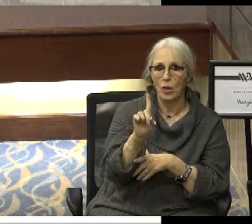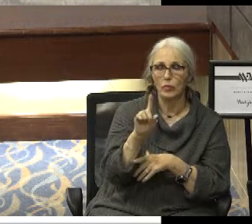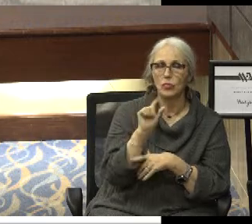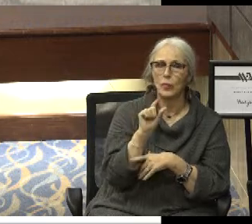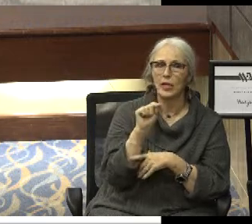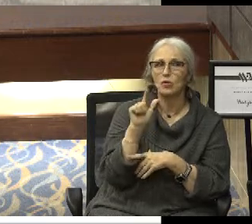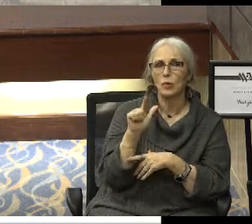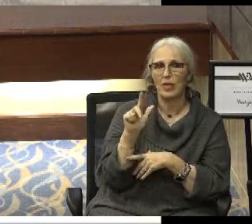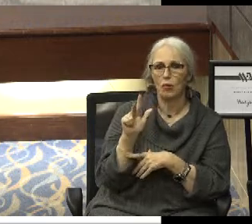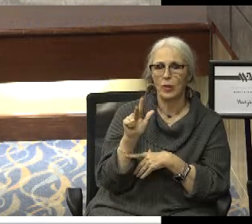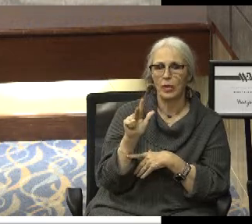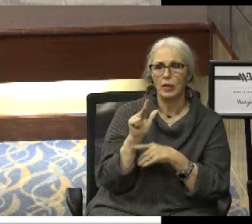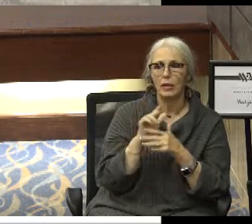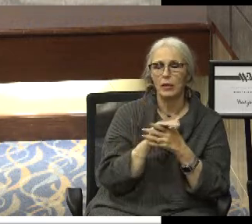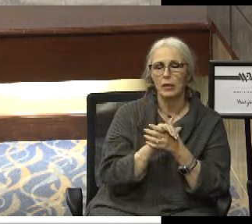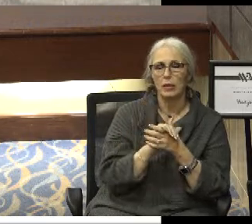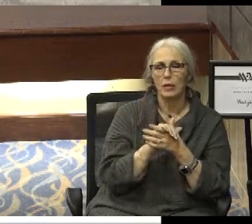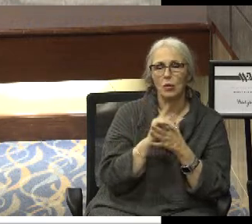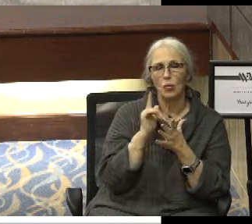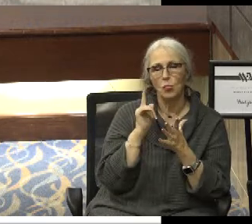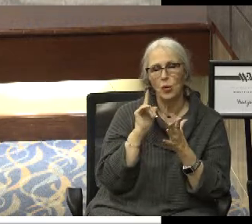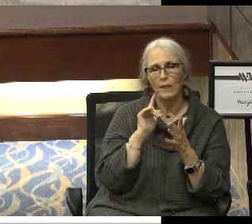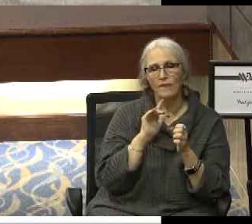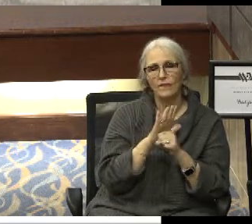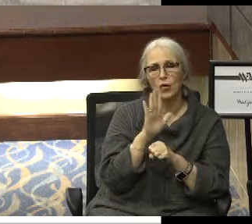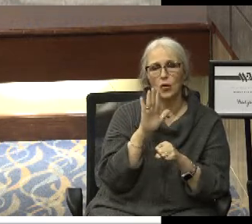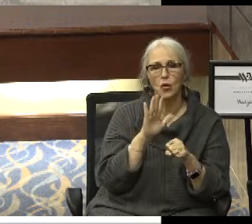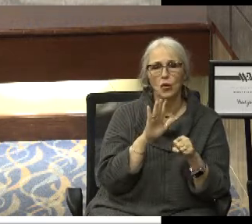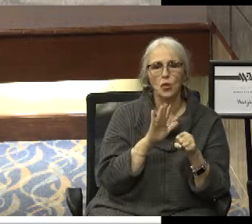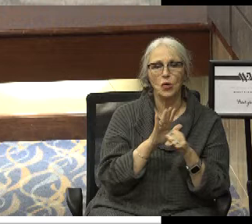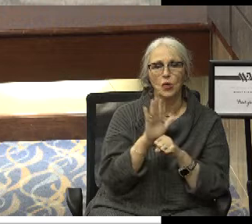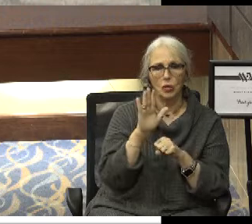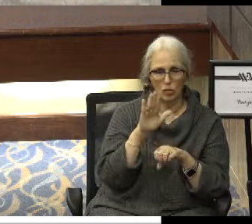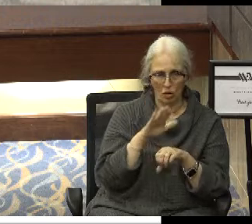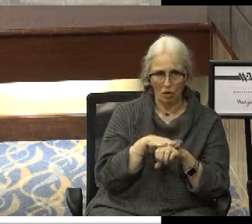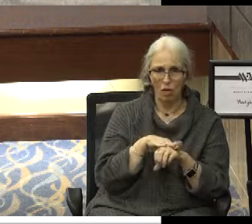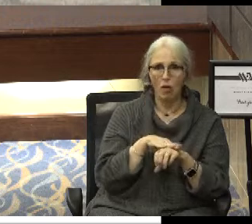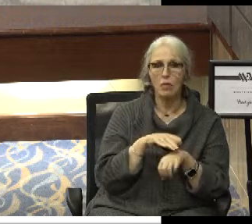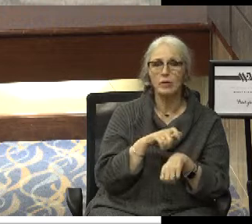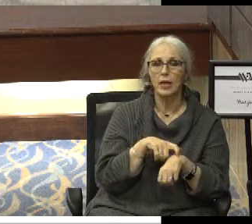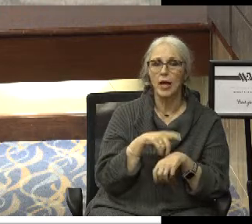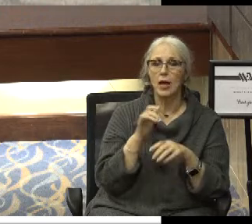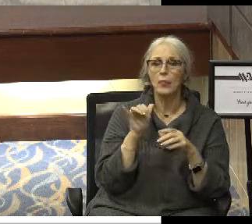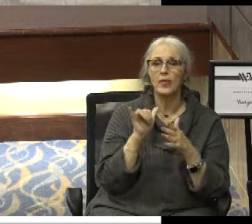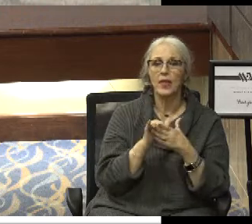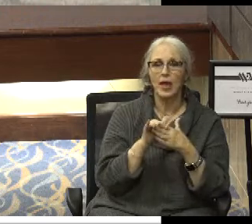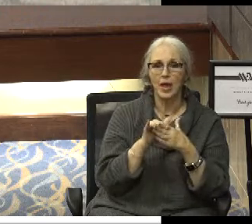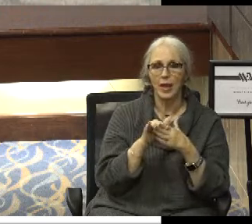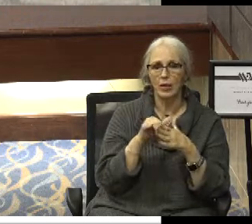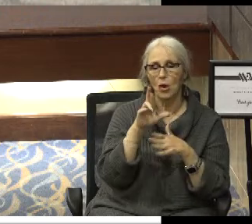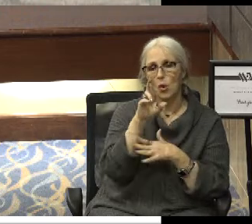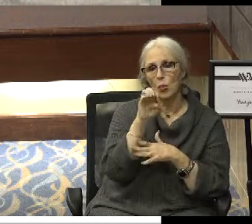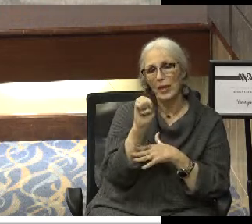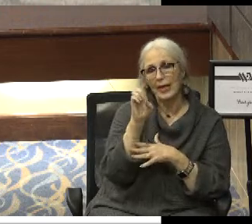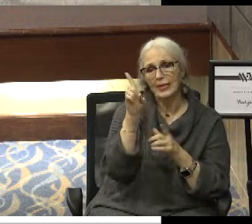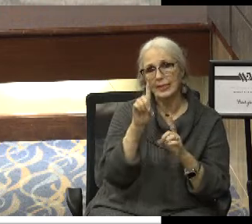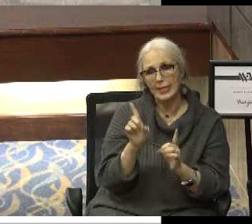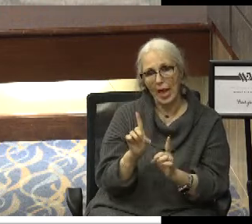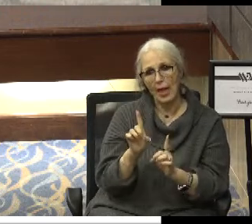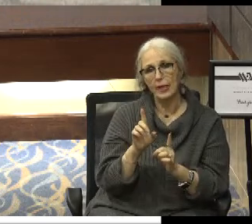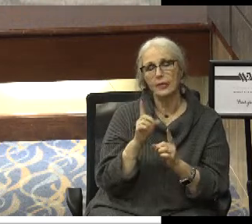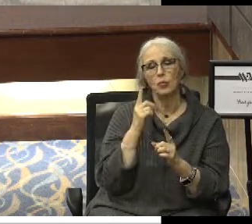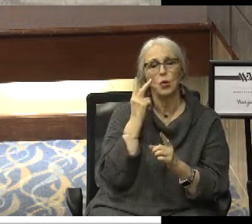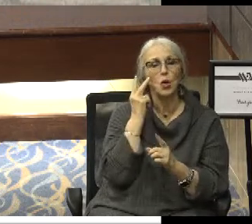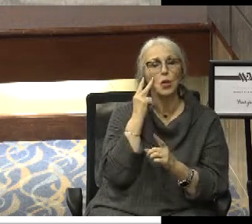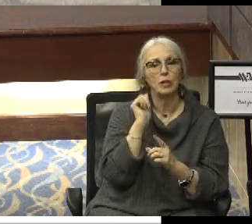2023. So we are full bore ahead on that with the redesign, and we'll be looking at all of